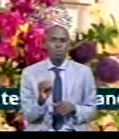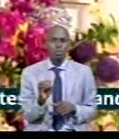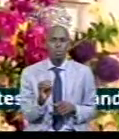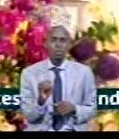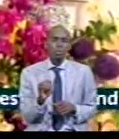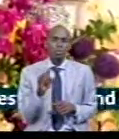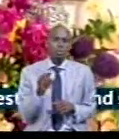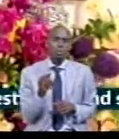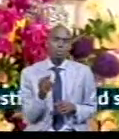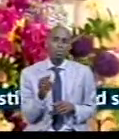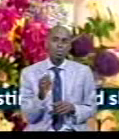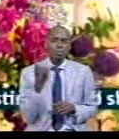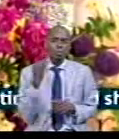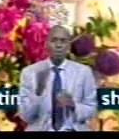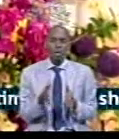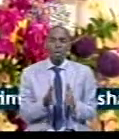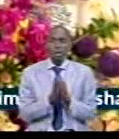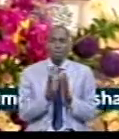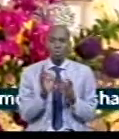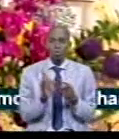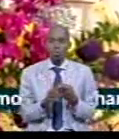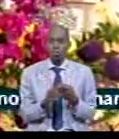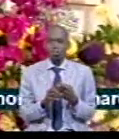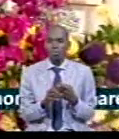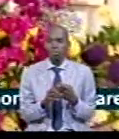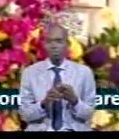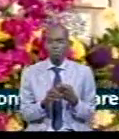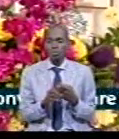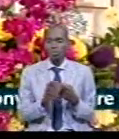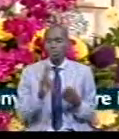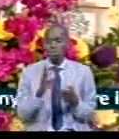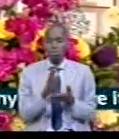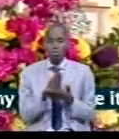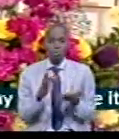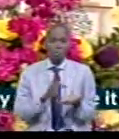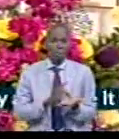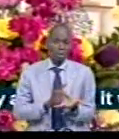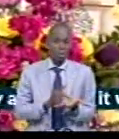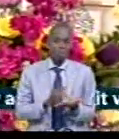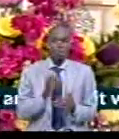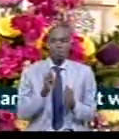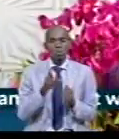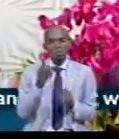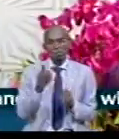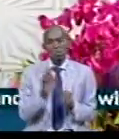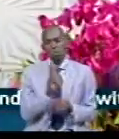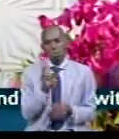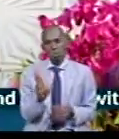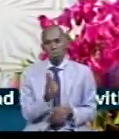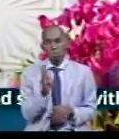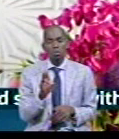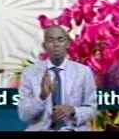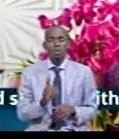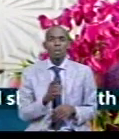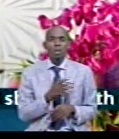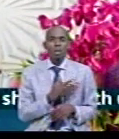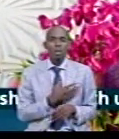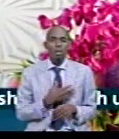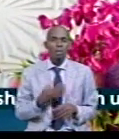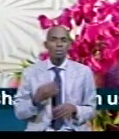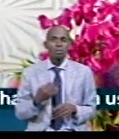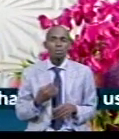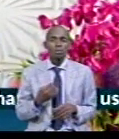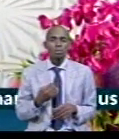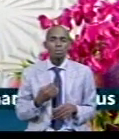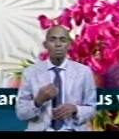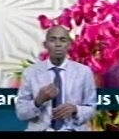was asked to do some investigations, which I did. I saw